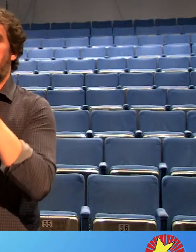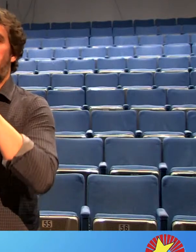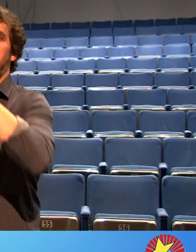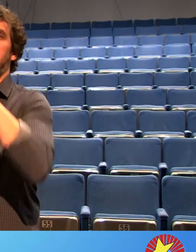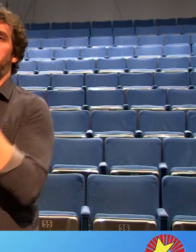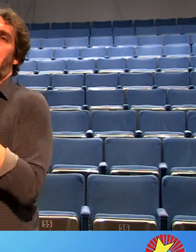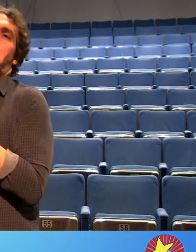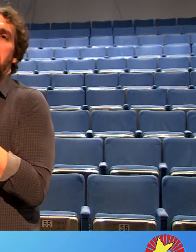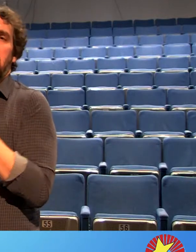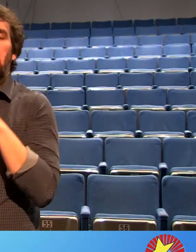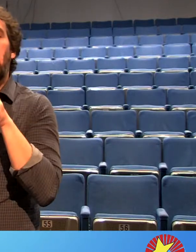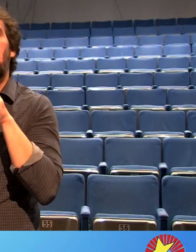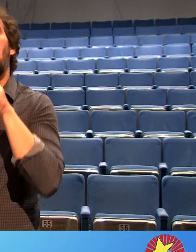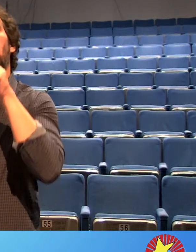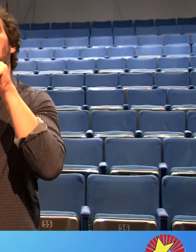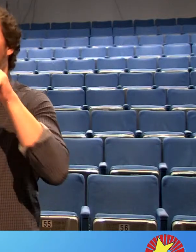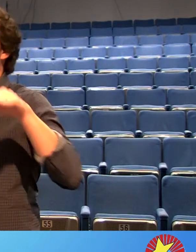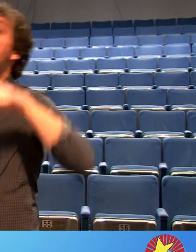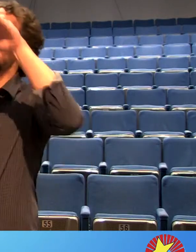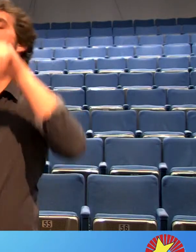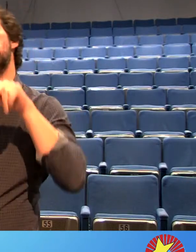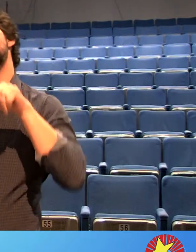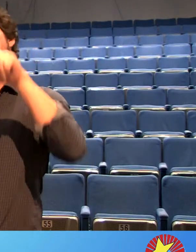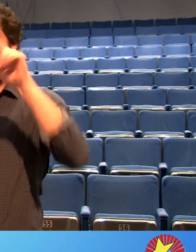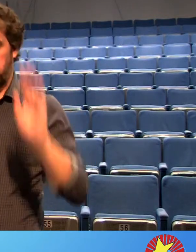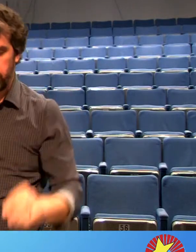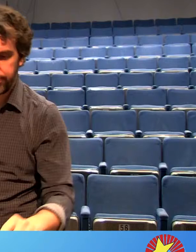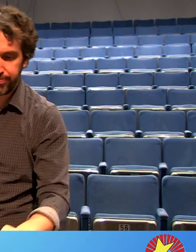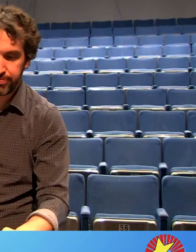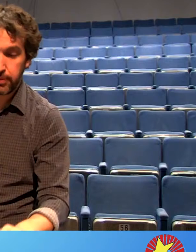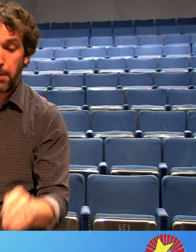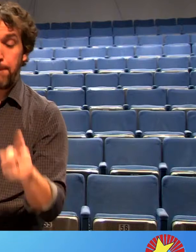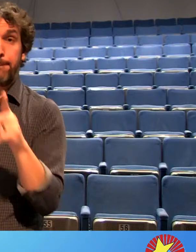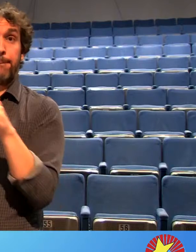2 to 7 points between the 3rd to 11th grade.